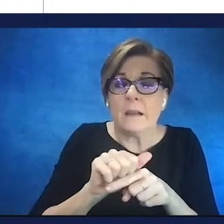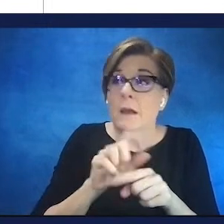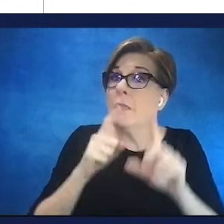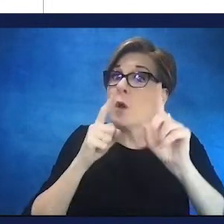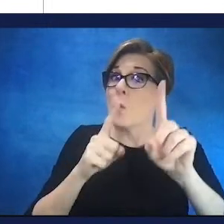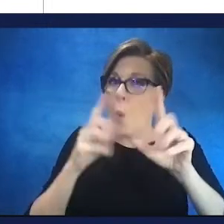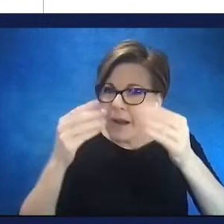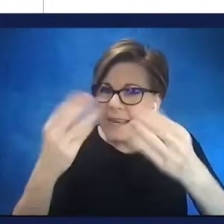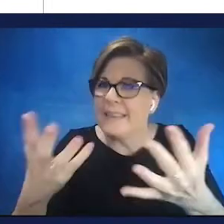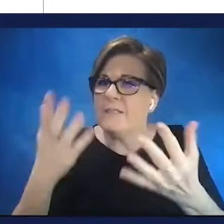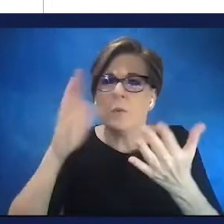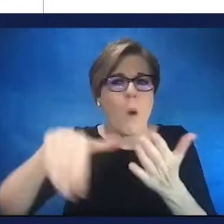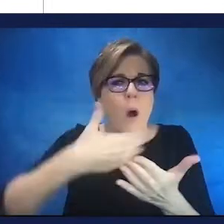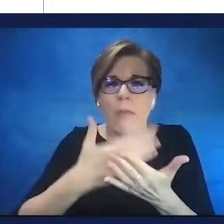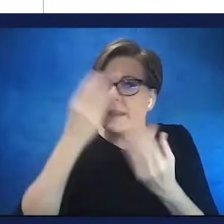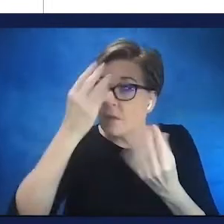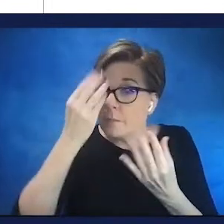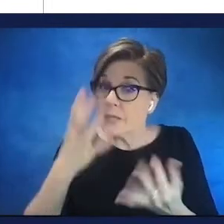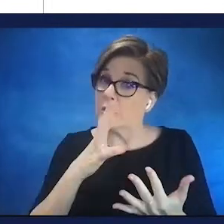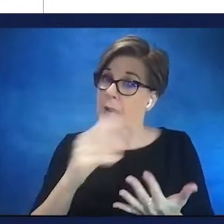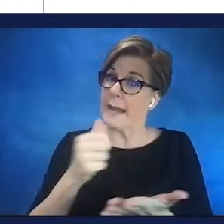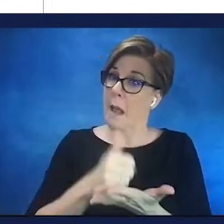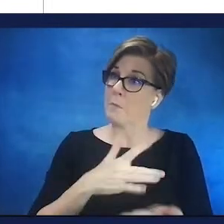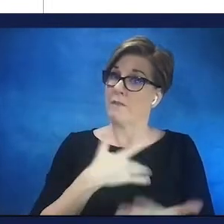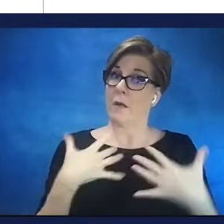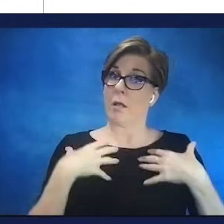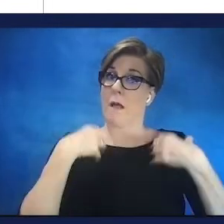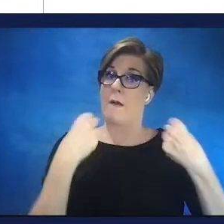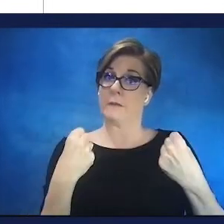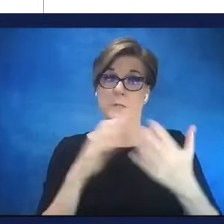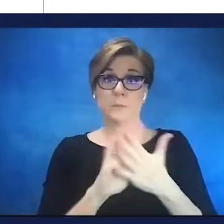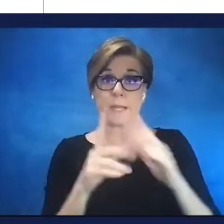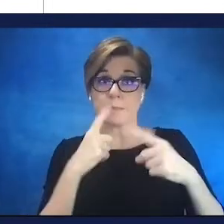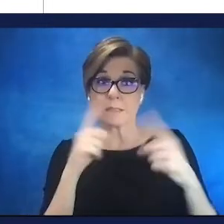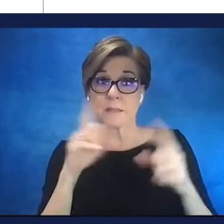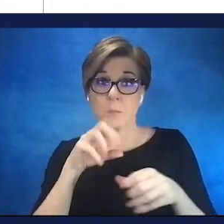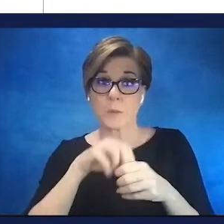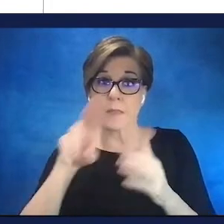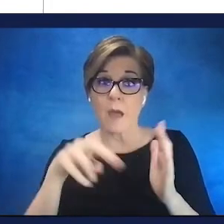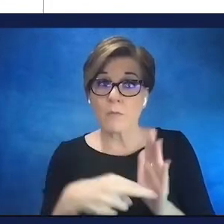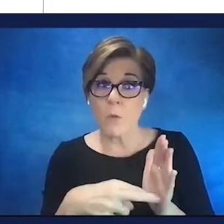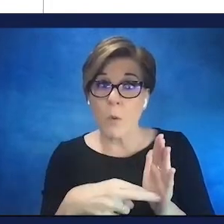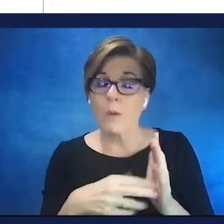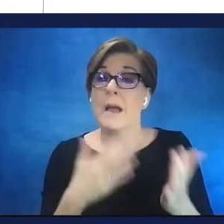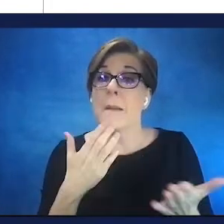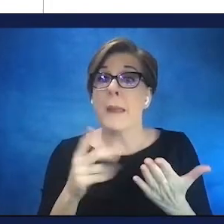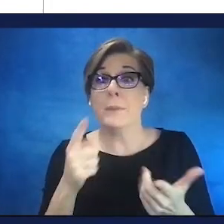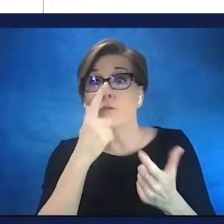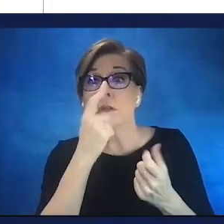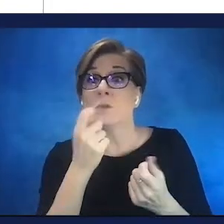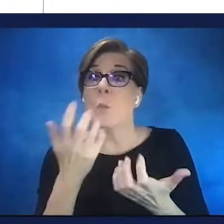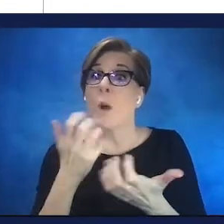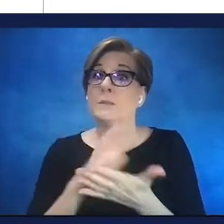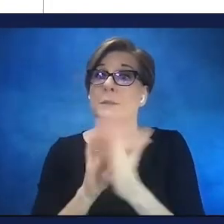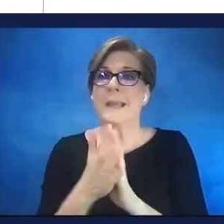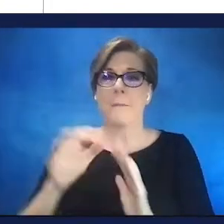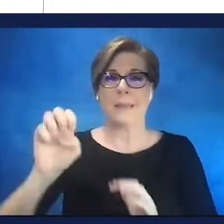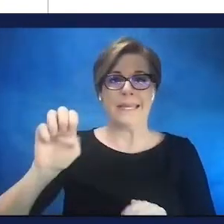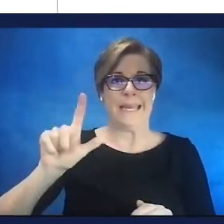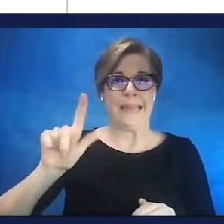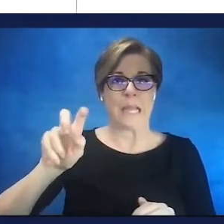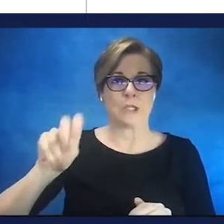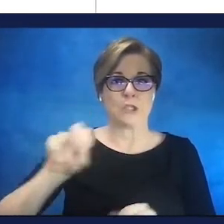and confidence to be successful in your role. Now, let's say you're interested in becoming an election worker